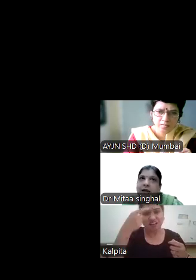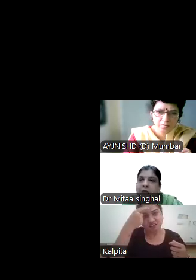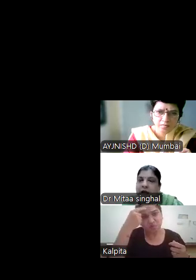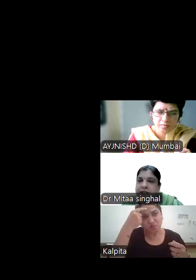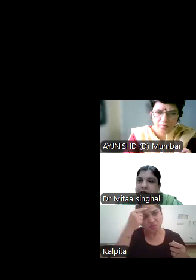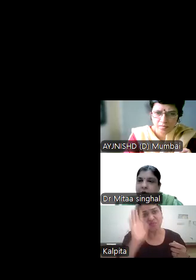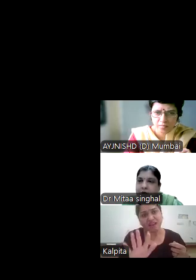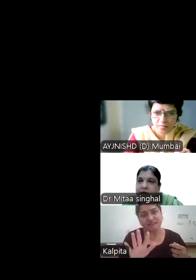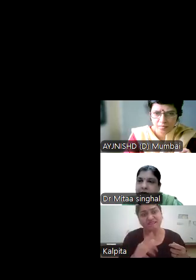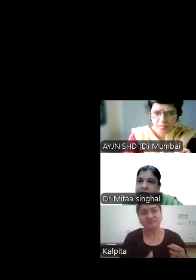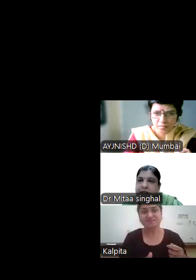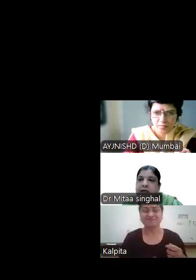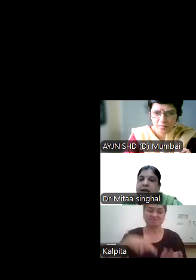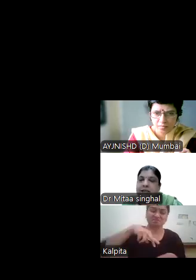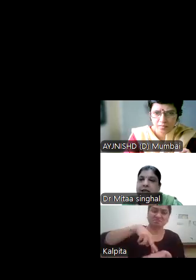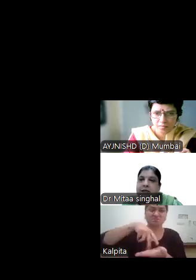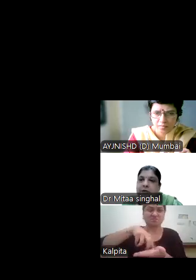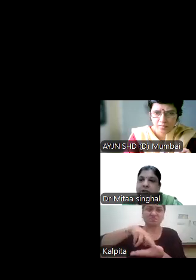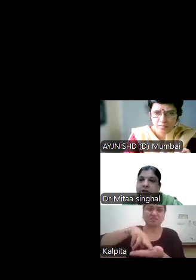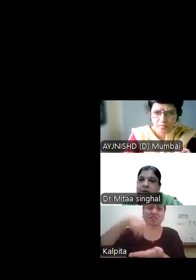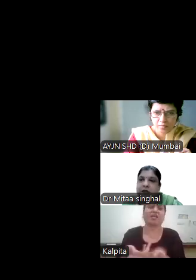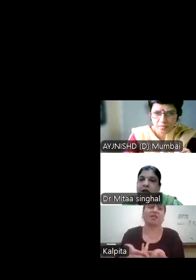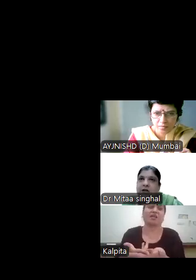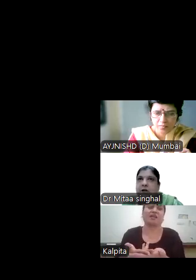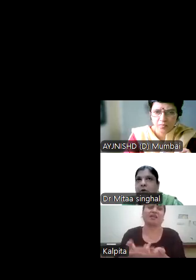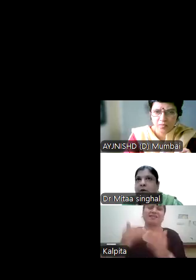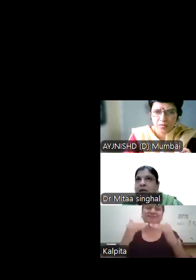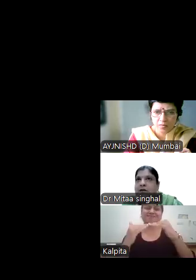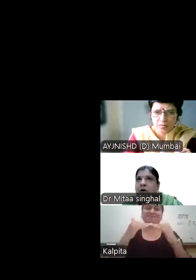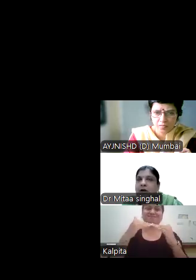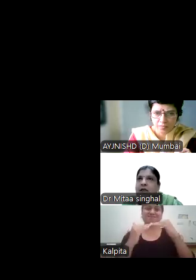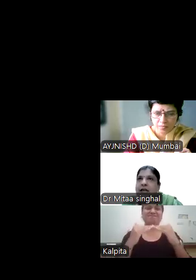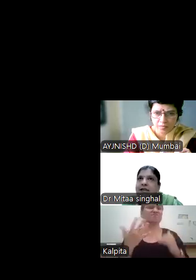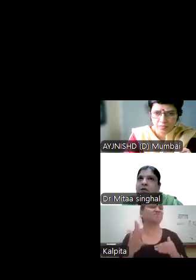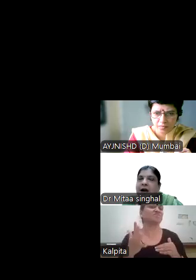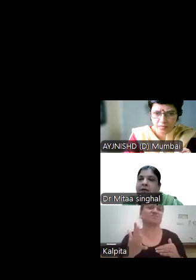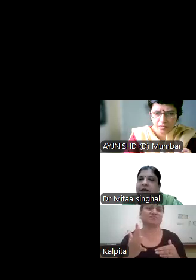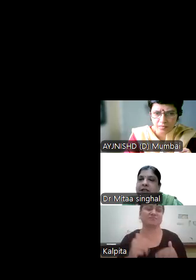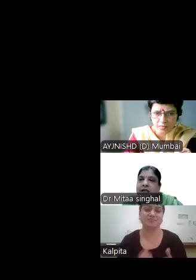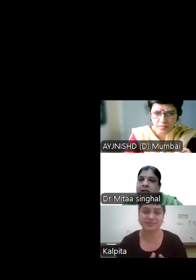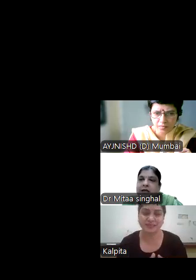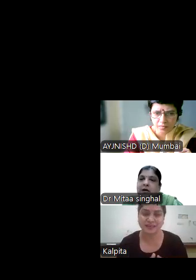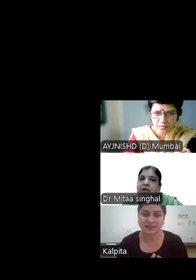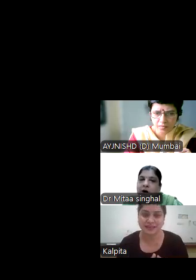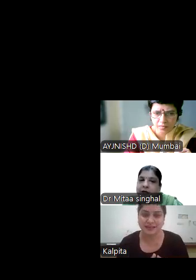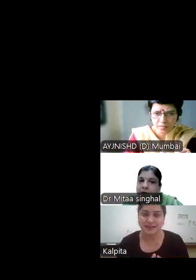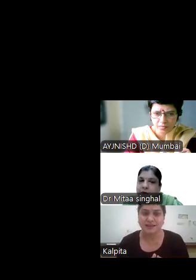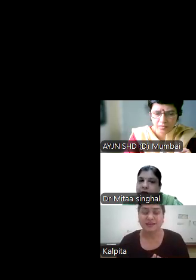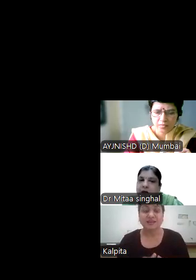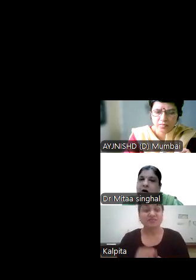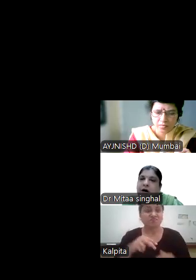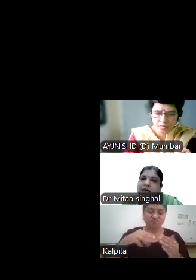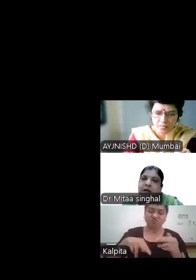have imbalance in walking. That is an ataxic type of CP. So the moment he is walking, he has a wide base gait. He may fall